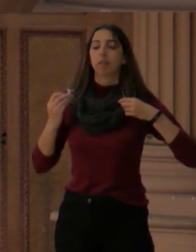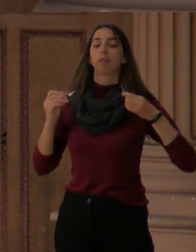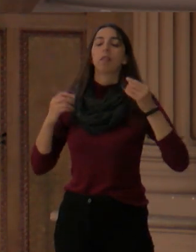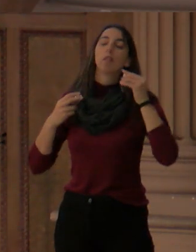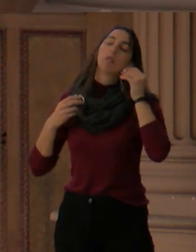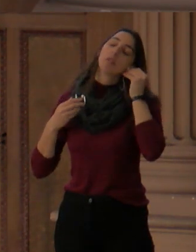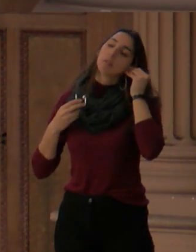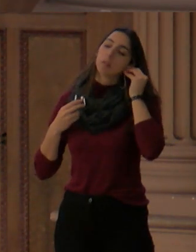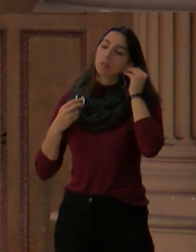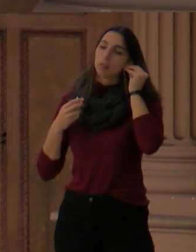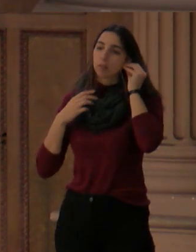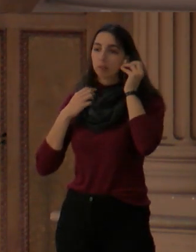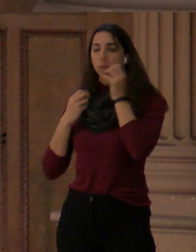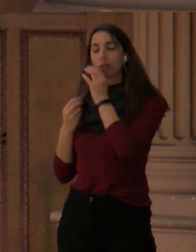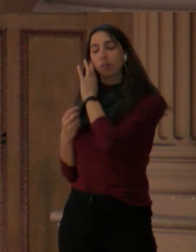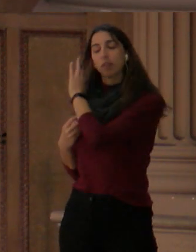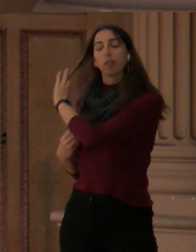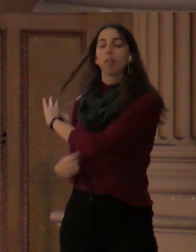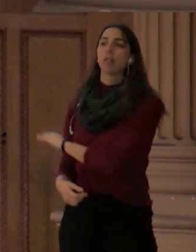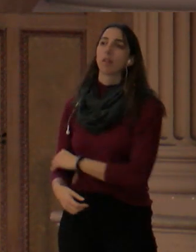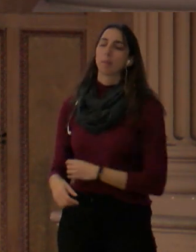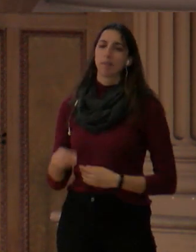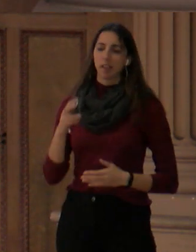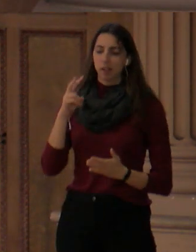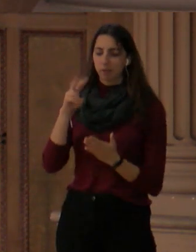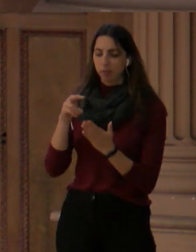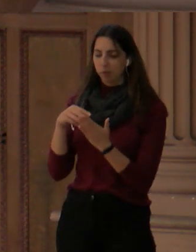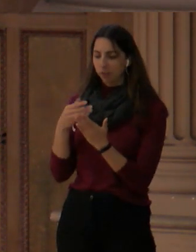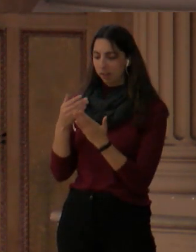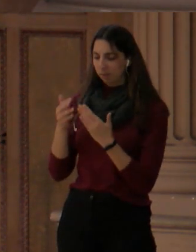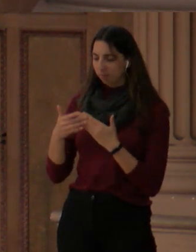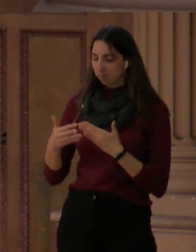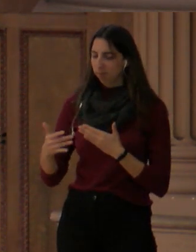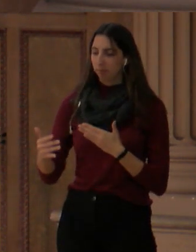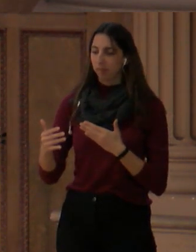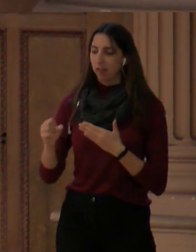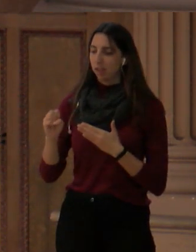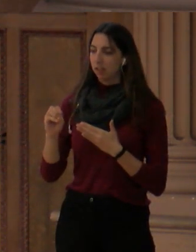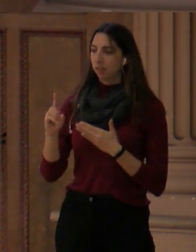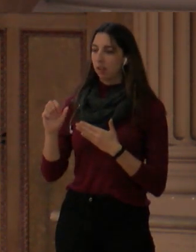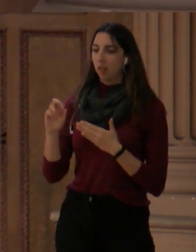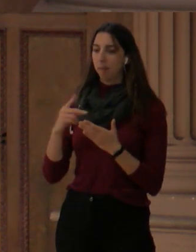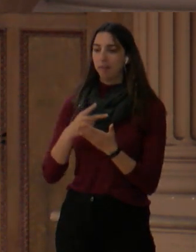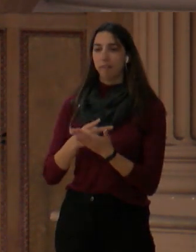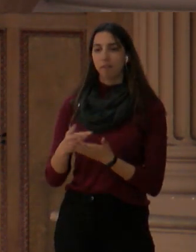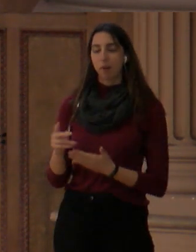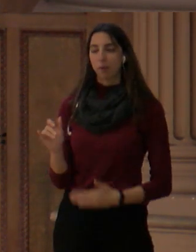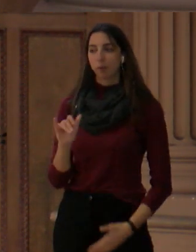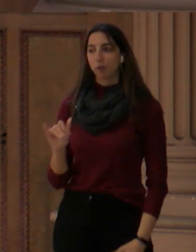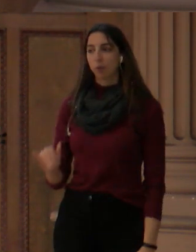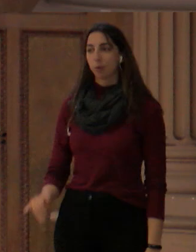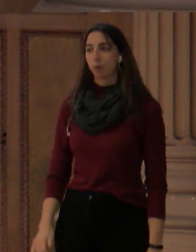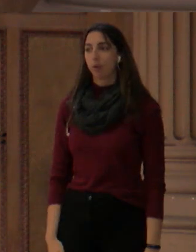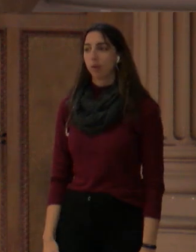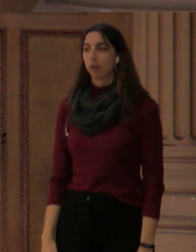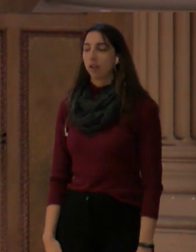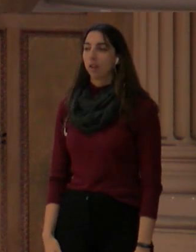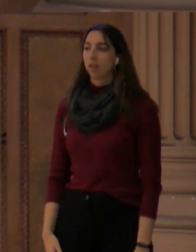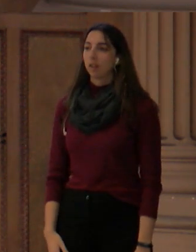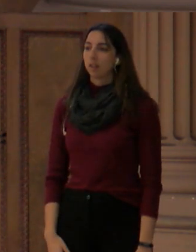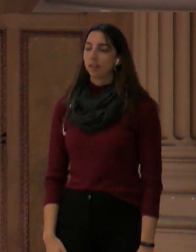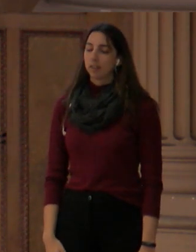But then you read on and even Solomon falls. His success brings all kinds of temptation toward decadence and he gives in.